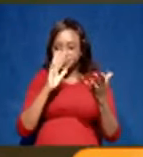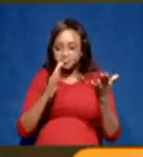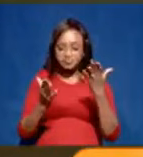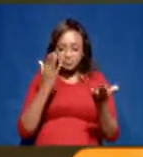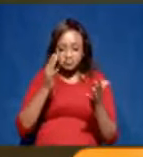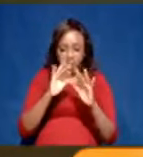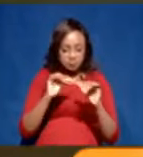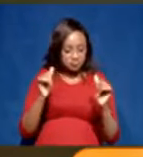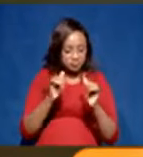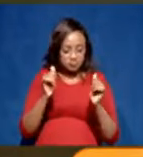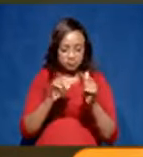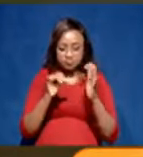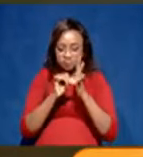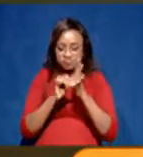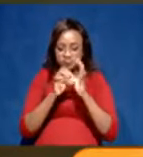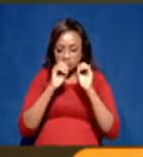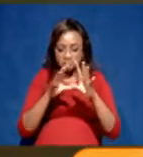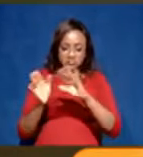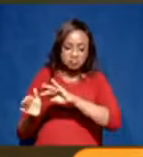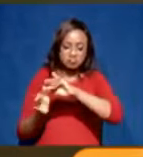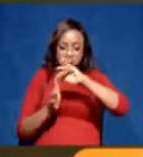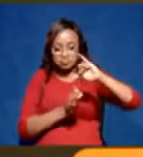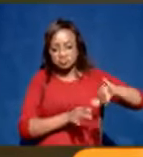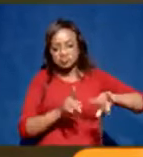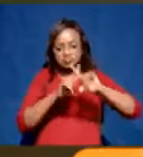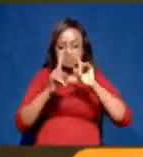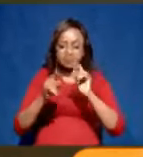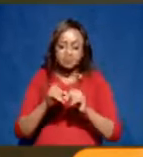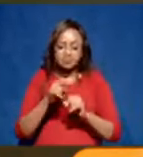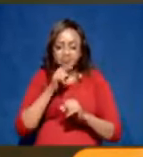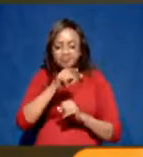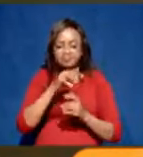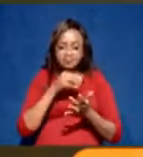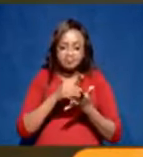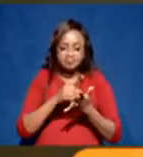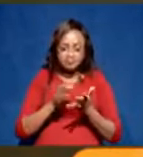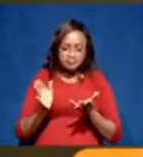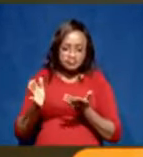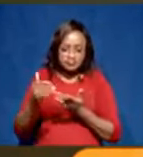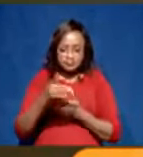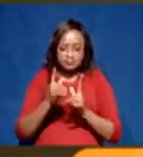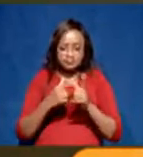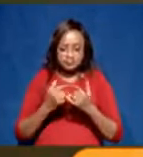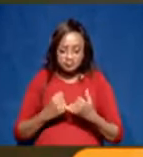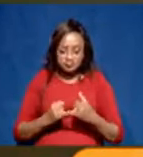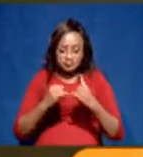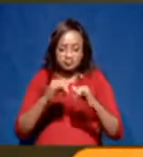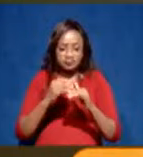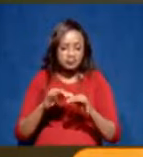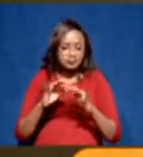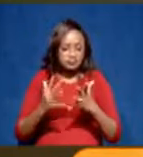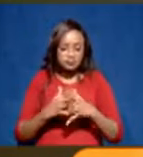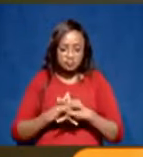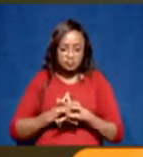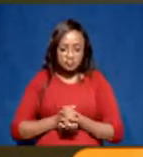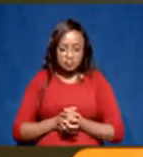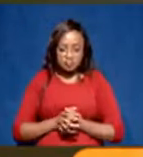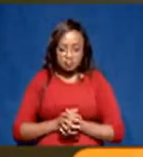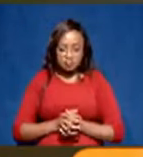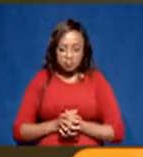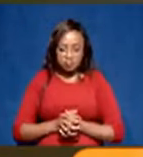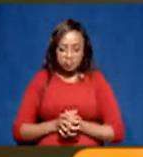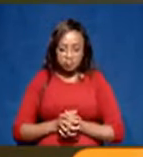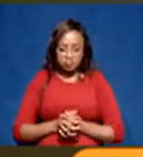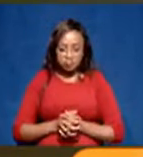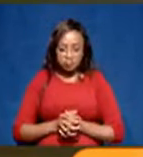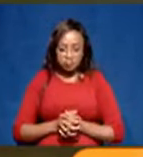pay. Mm-hmm. I guess the idea is on collection or enforcement, and I think that's what Jeremiah is talking about, which even